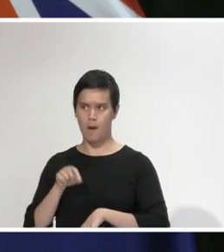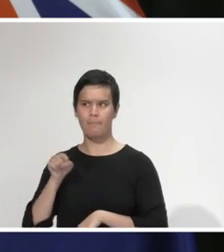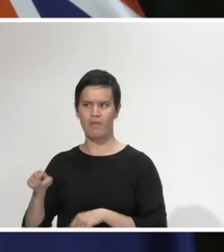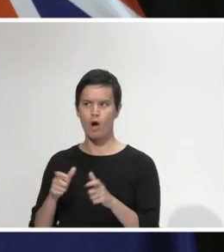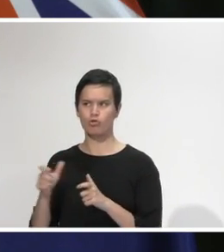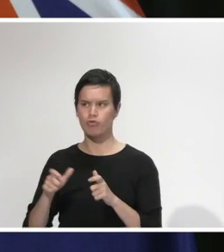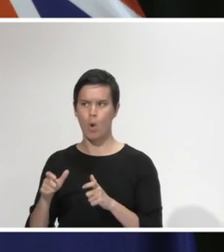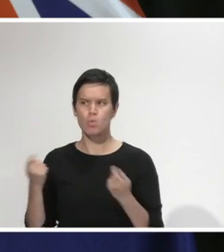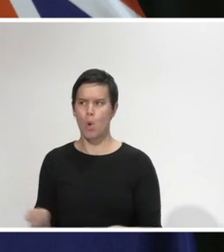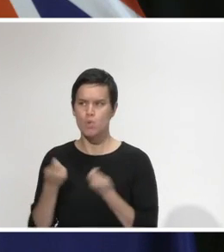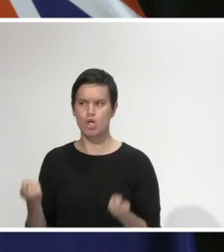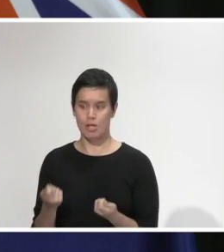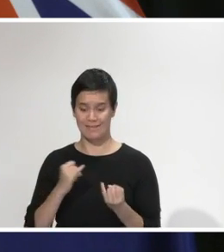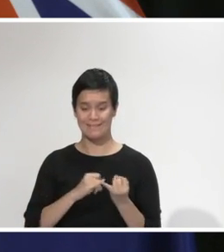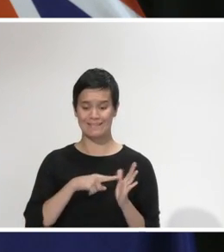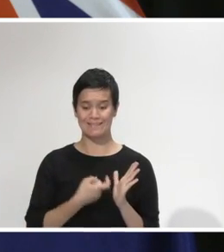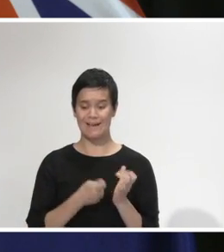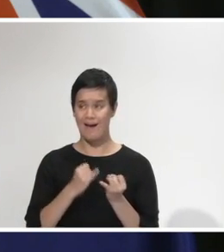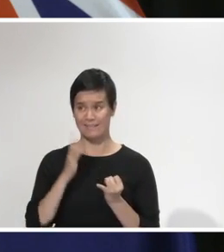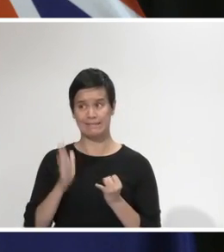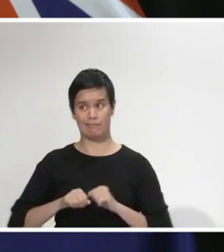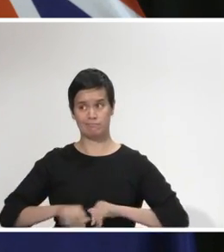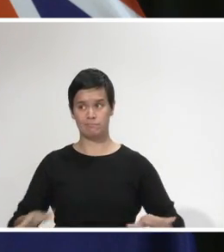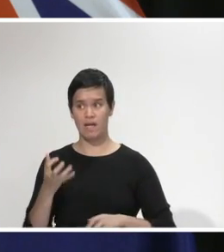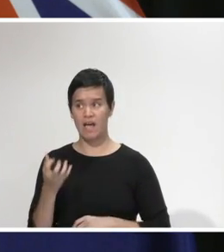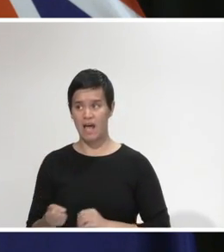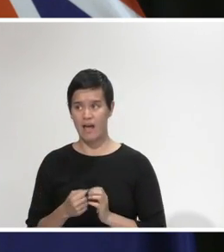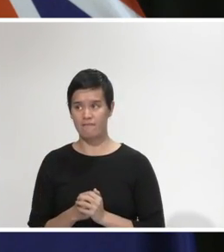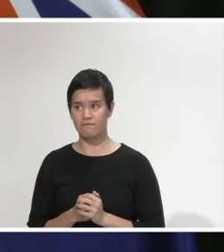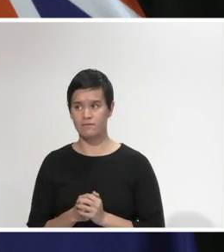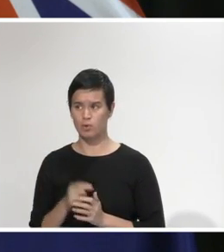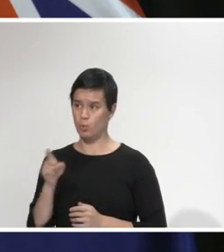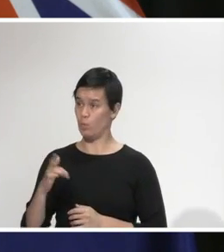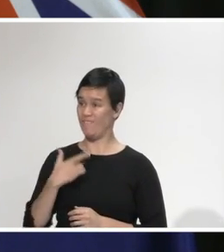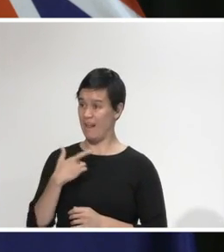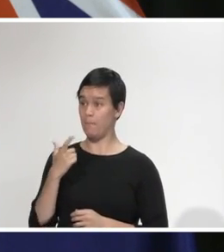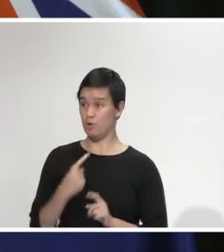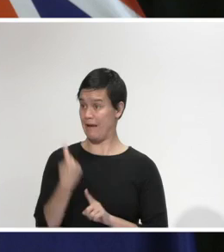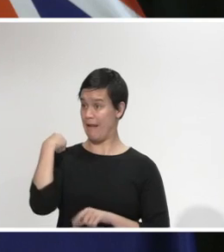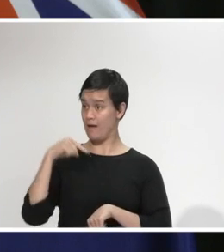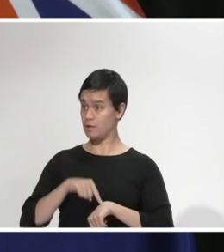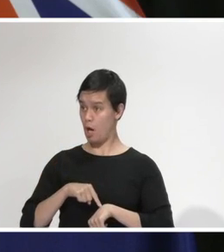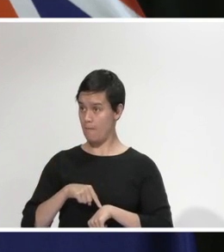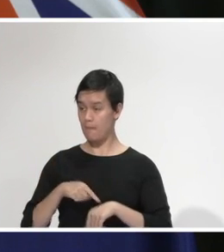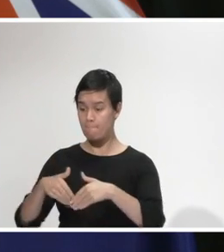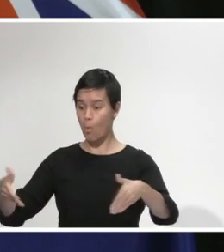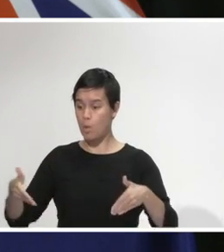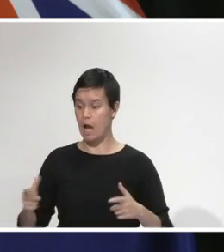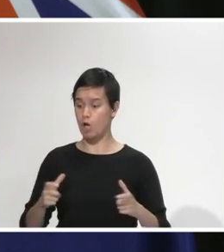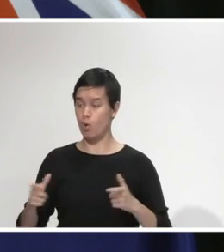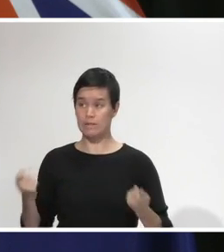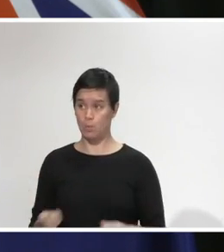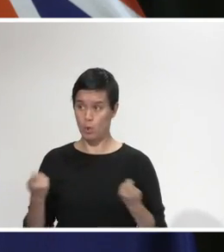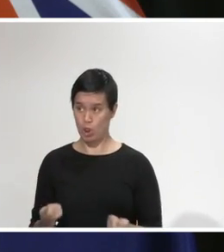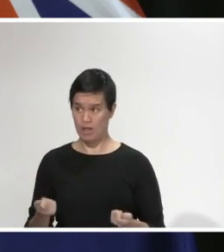that virus, influenced any nations sort of delaying border closures in response to COVID-19? And